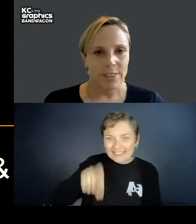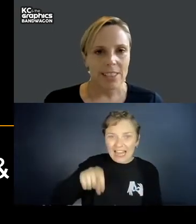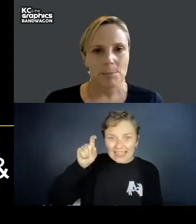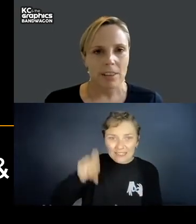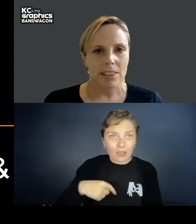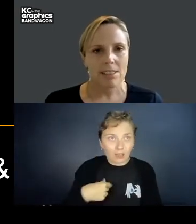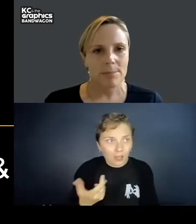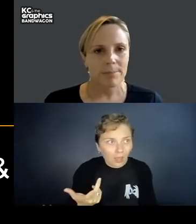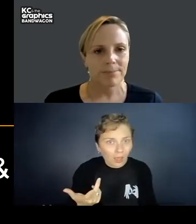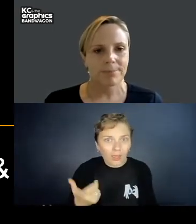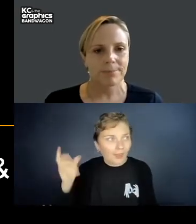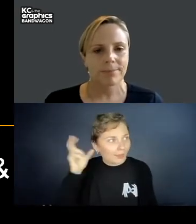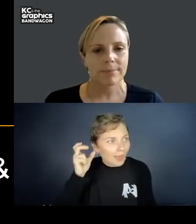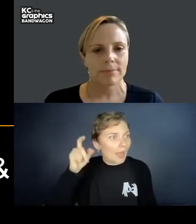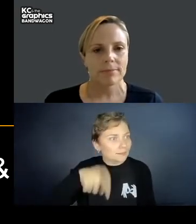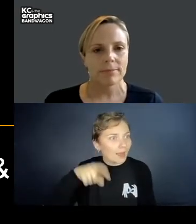isn't a fun experience.